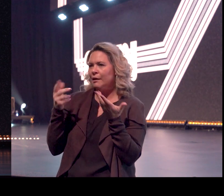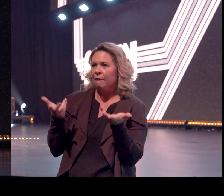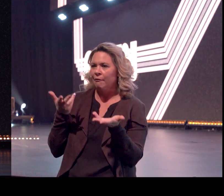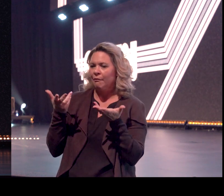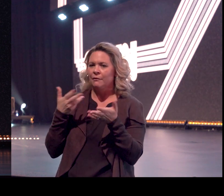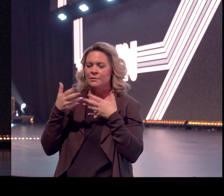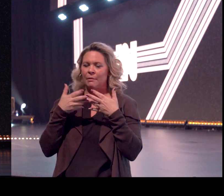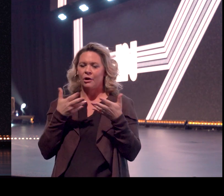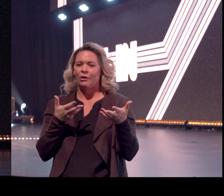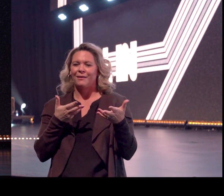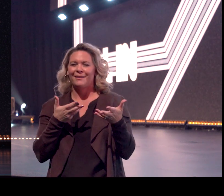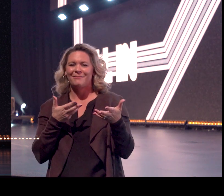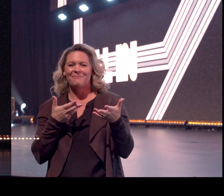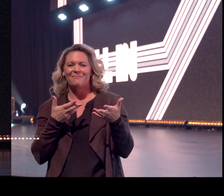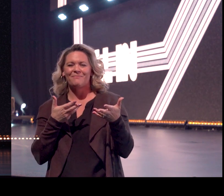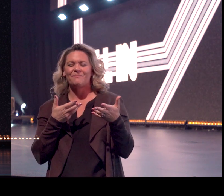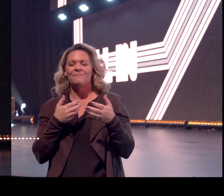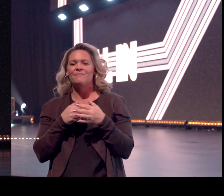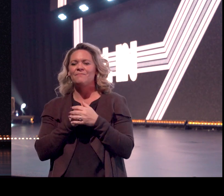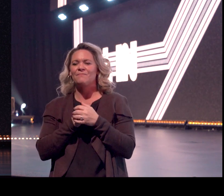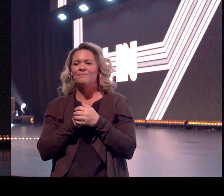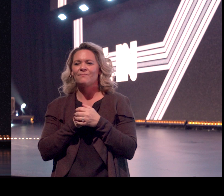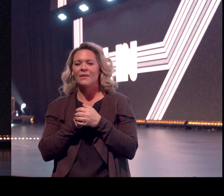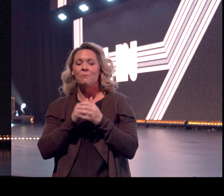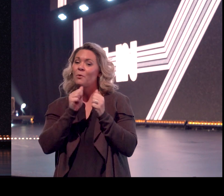didn't have the stapes, and you can't even barely see it,